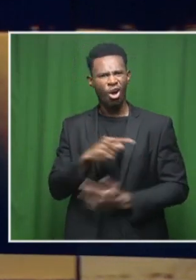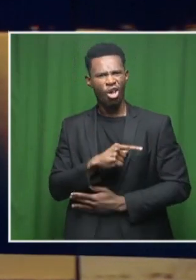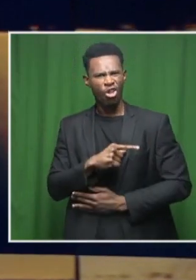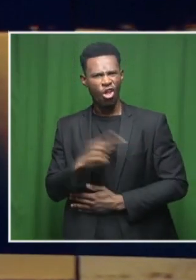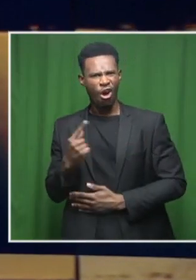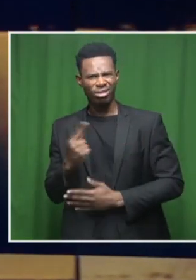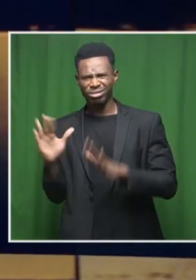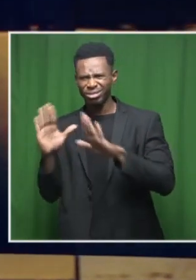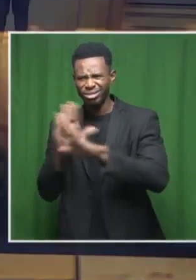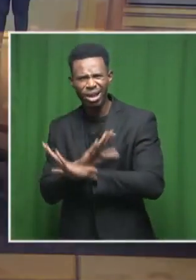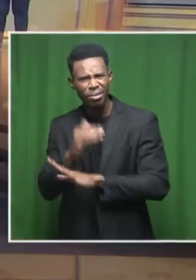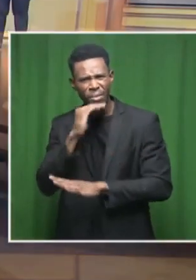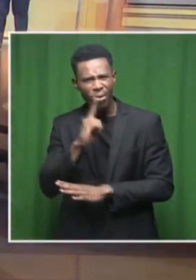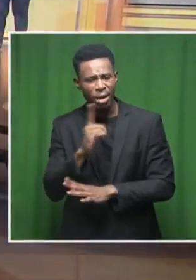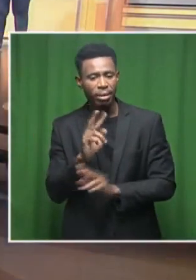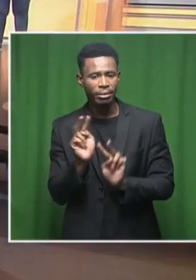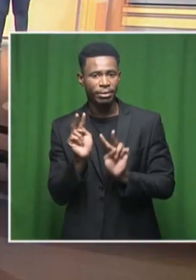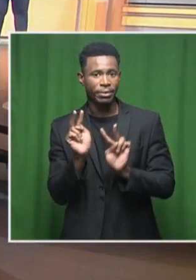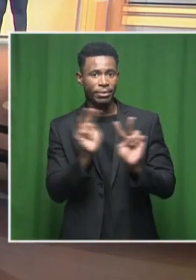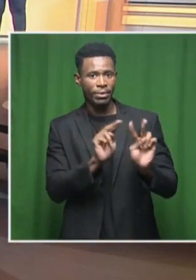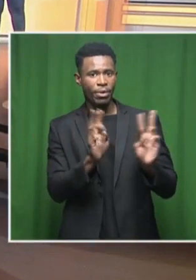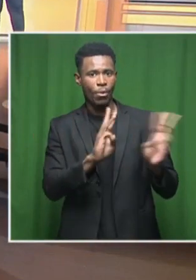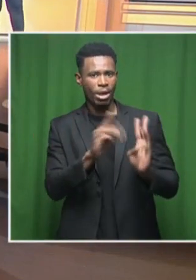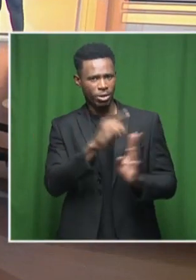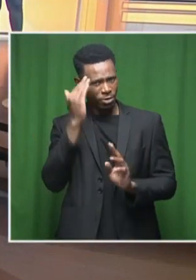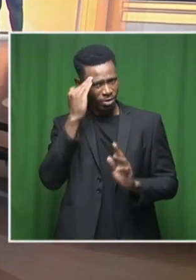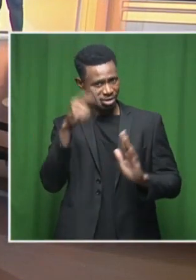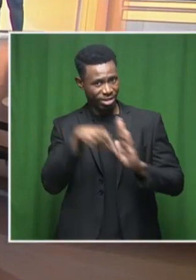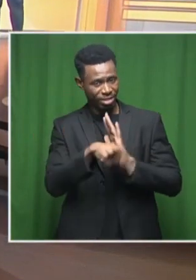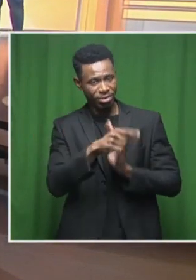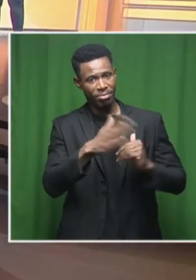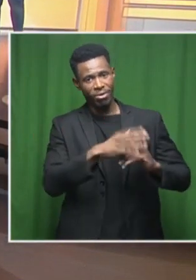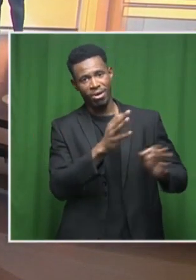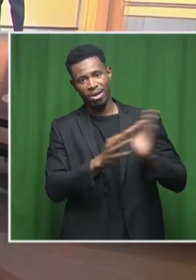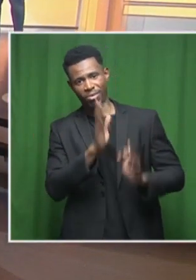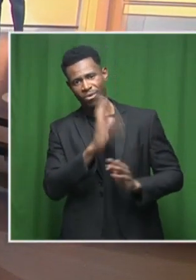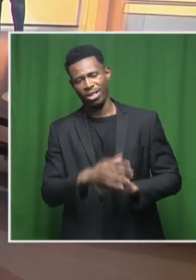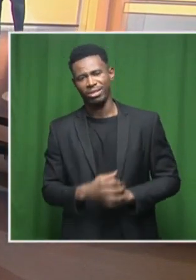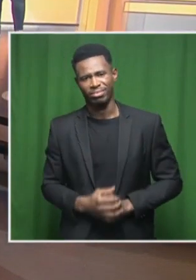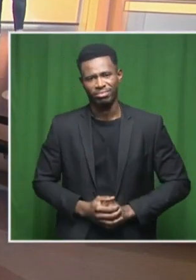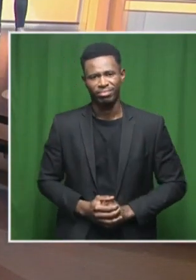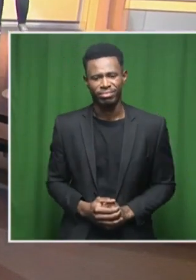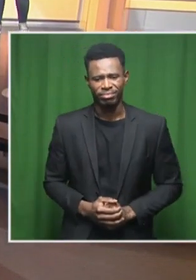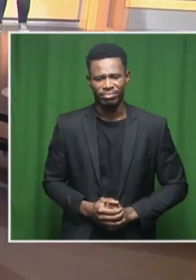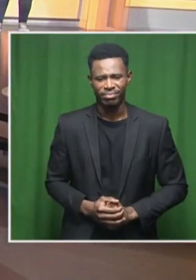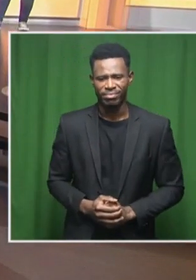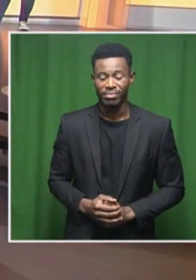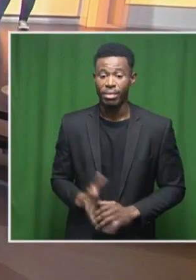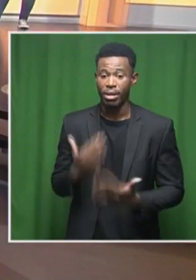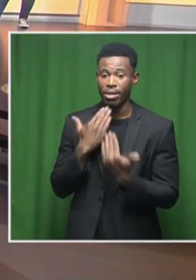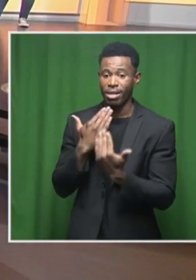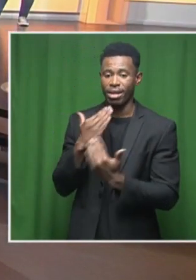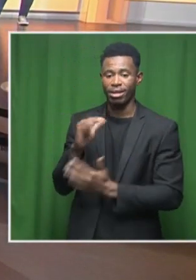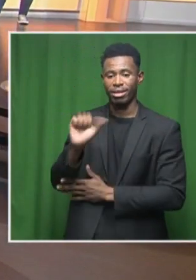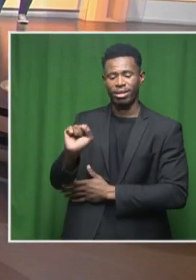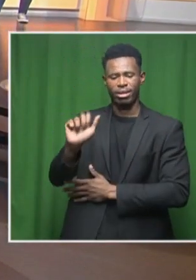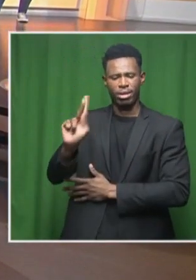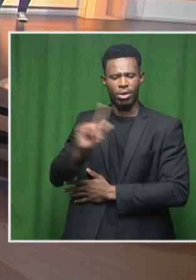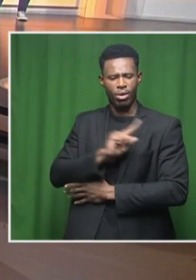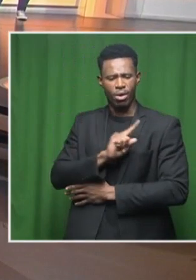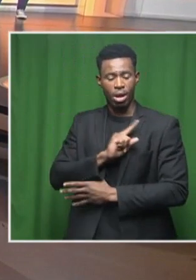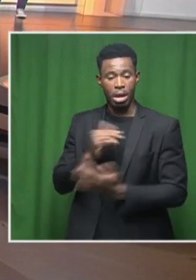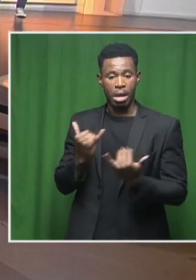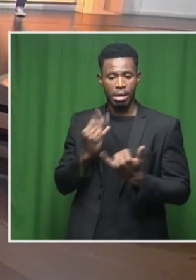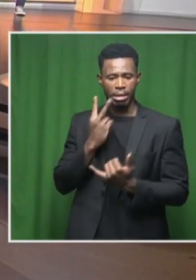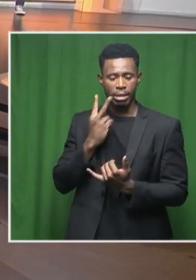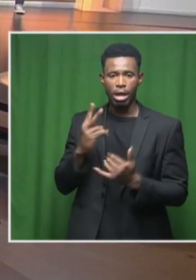hemisphere. So Pamela Zonke, she knows about these things. So she's going to tell us about it. Pamela? Thank you so much, Sakina. So we're looking at the Earth's